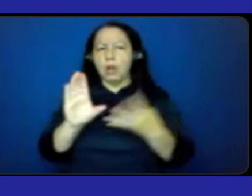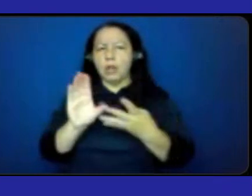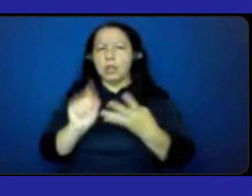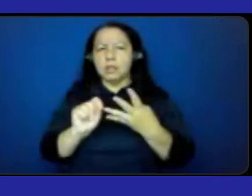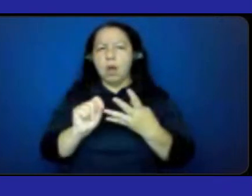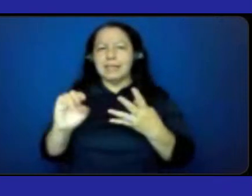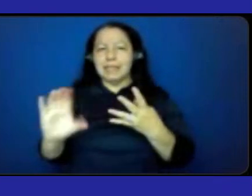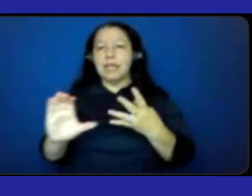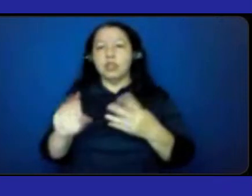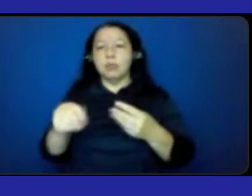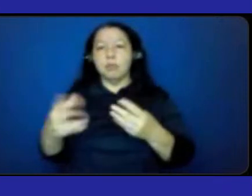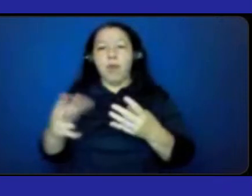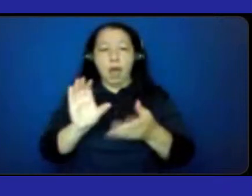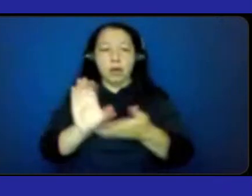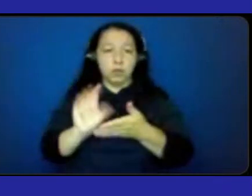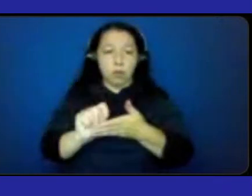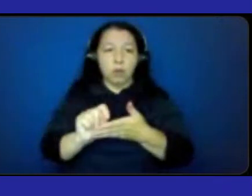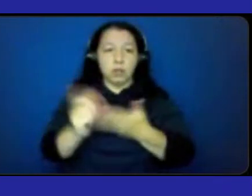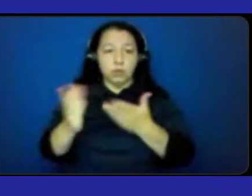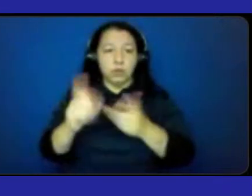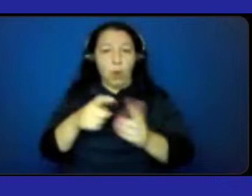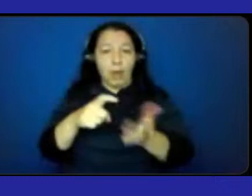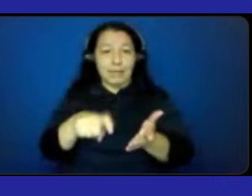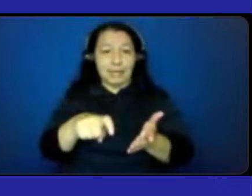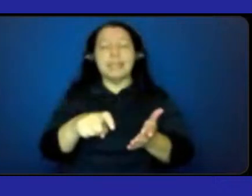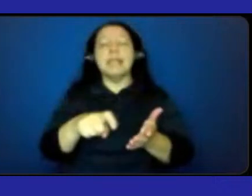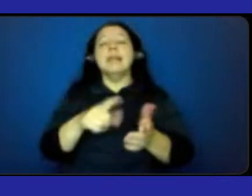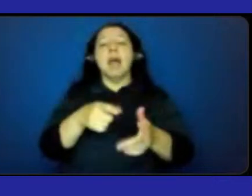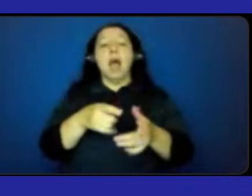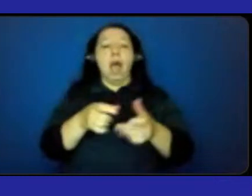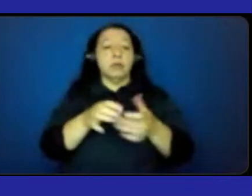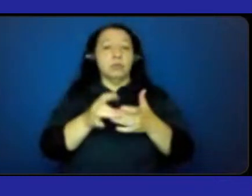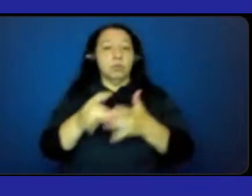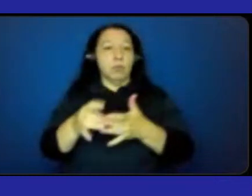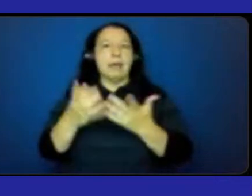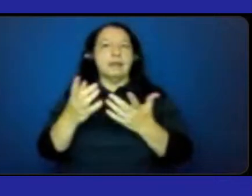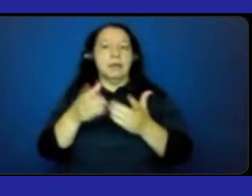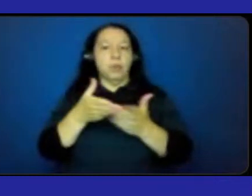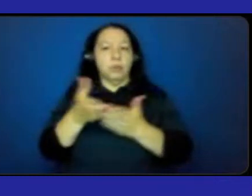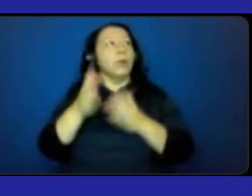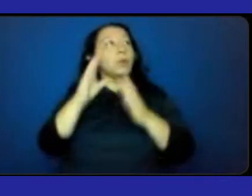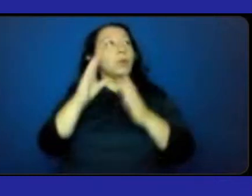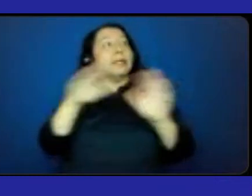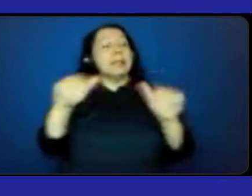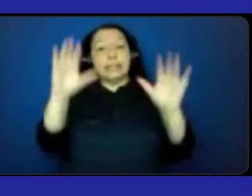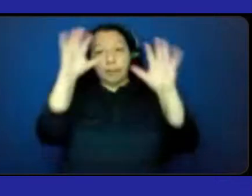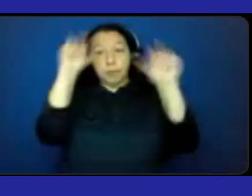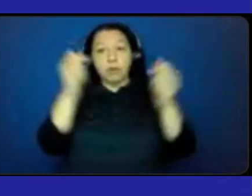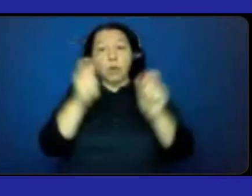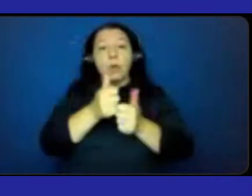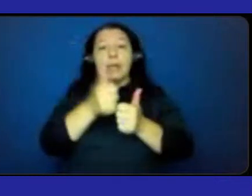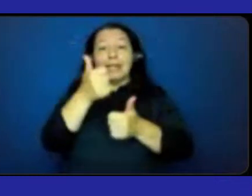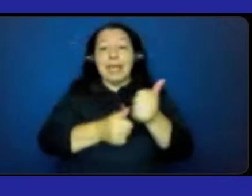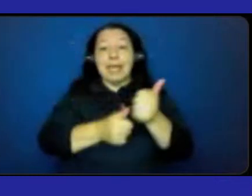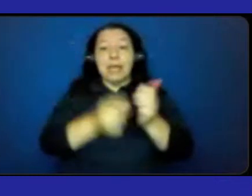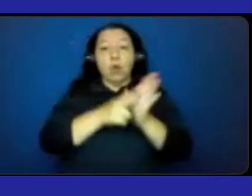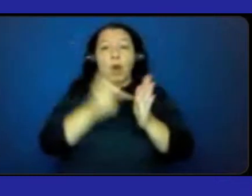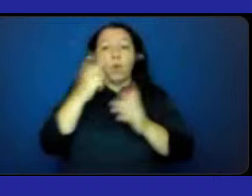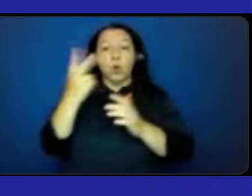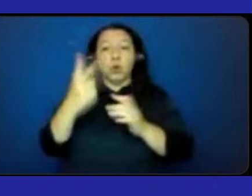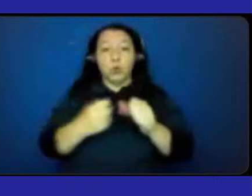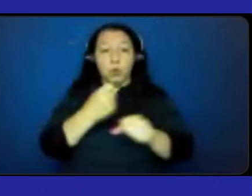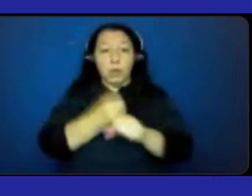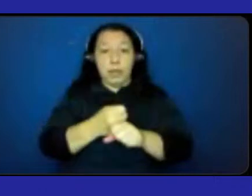when necessary, as directed by the system's president, with each contract to have a 2-year term, and with the set